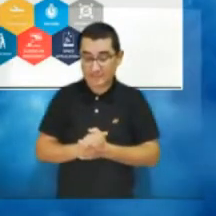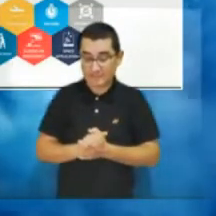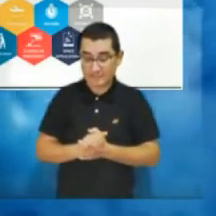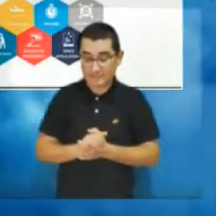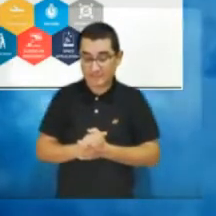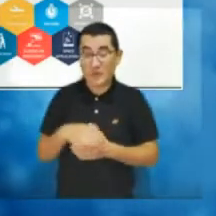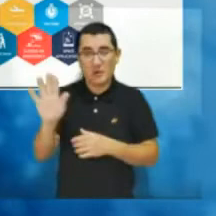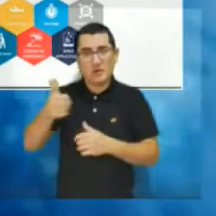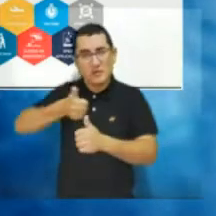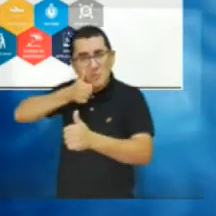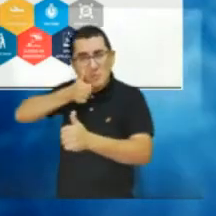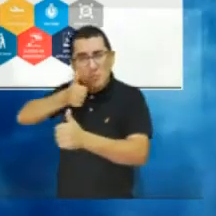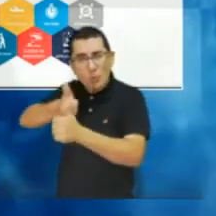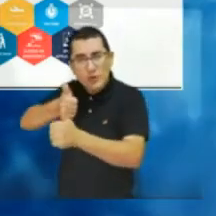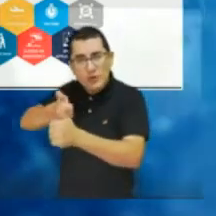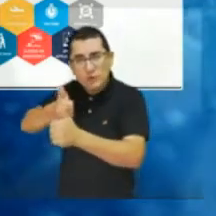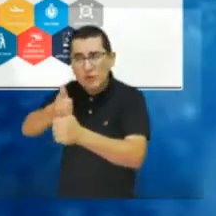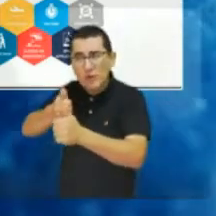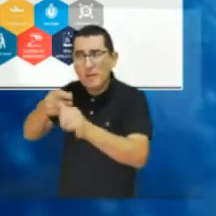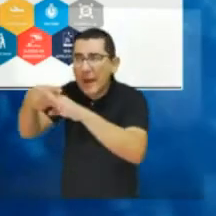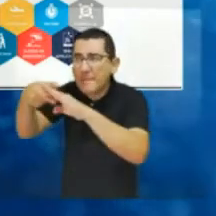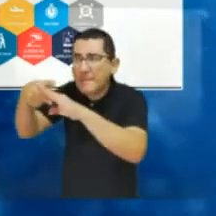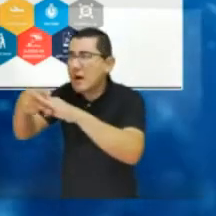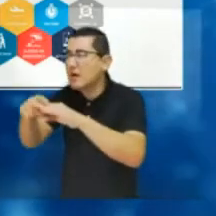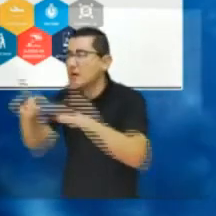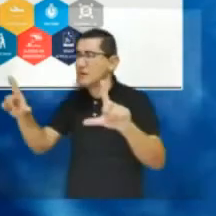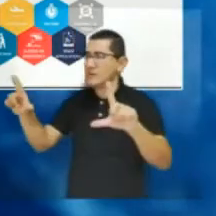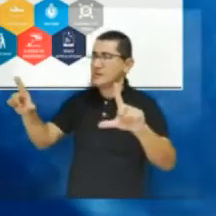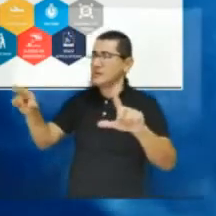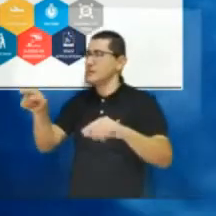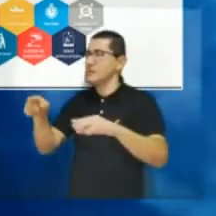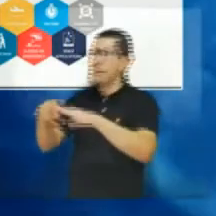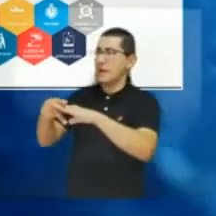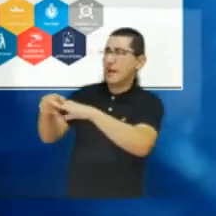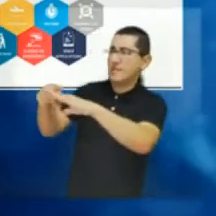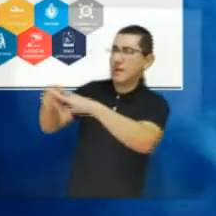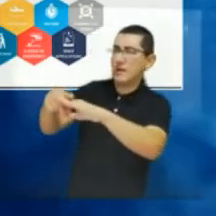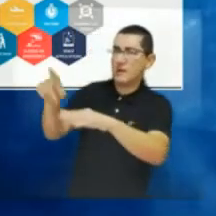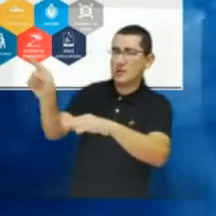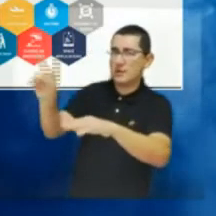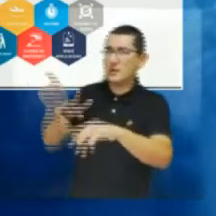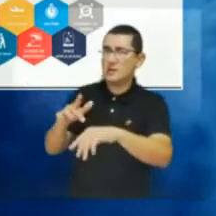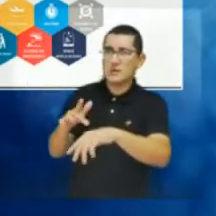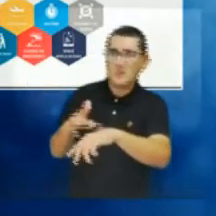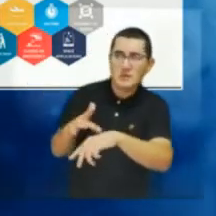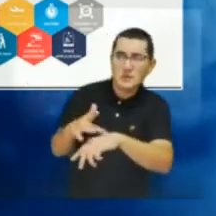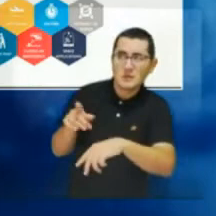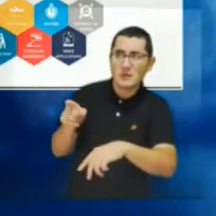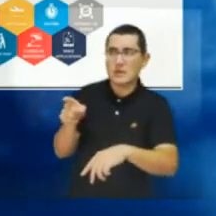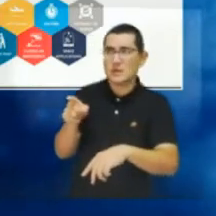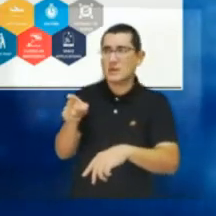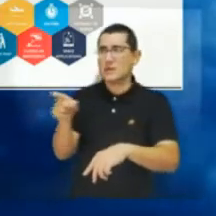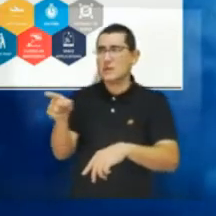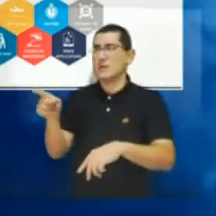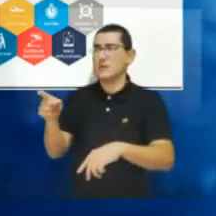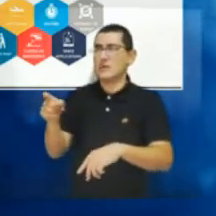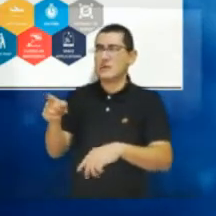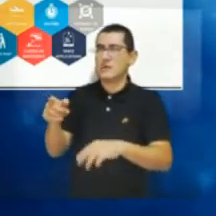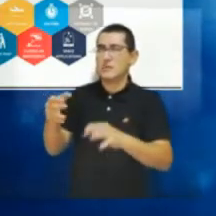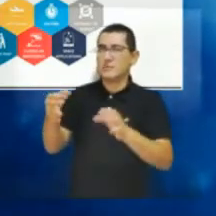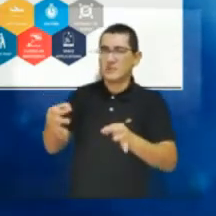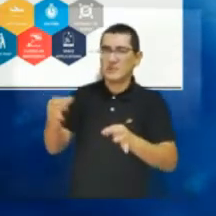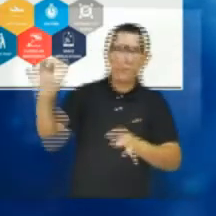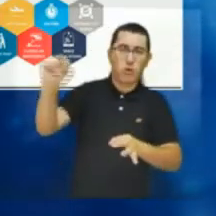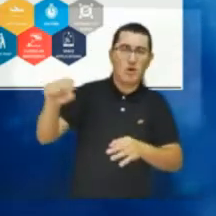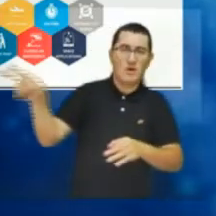find specific sensors for detecting GNSS jammers that we can put on the side of roads, for example, for jammers on board